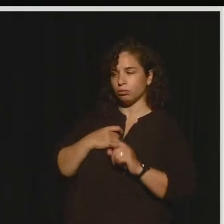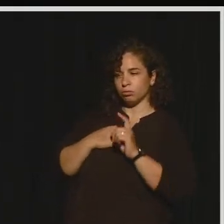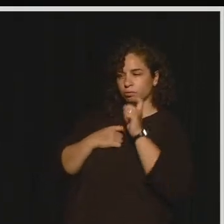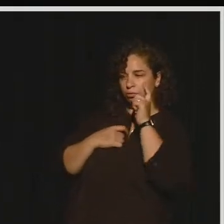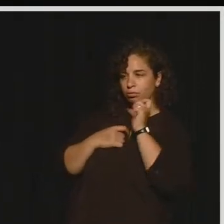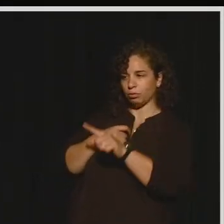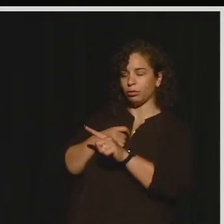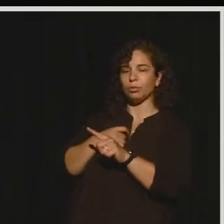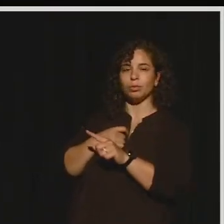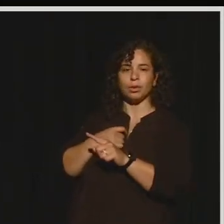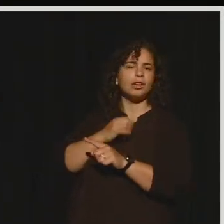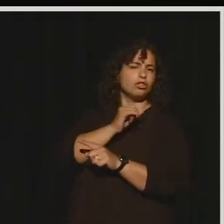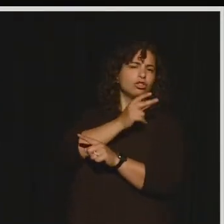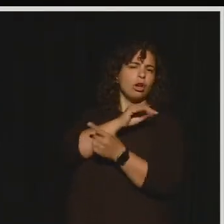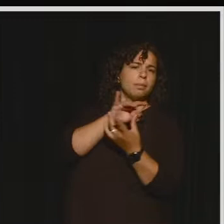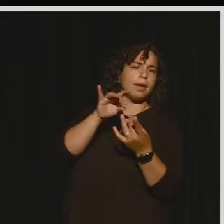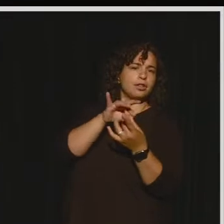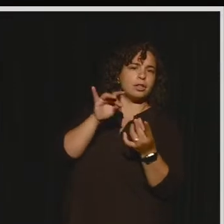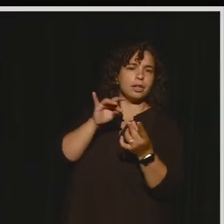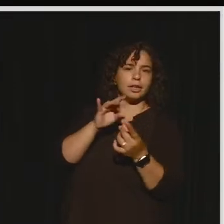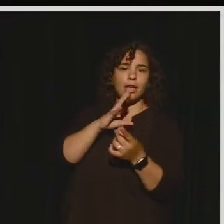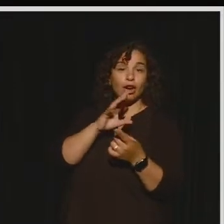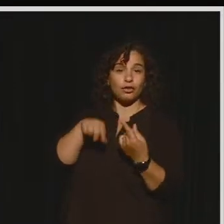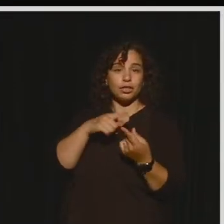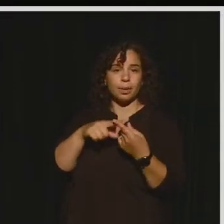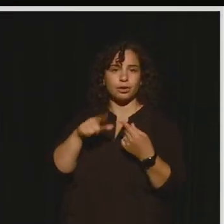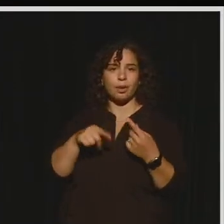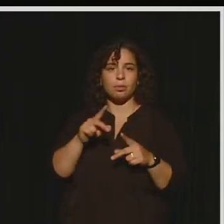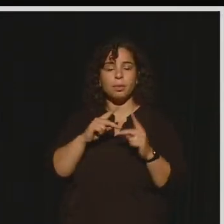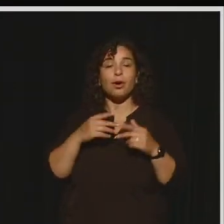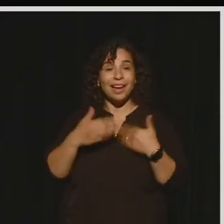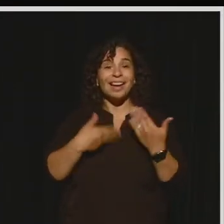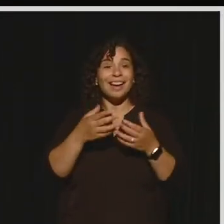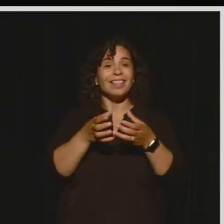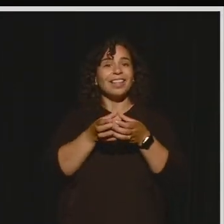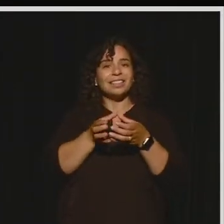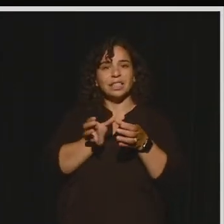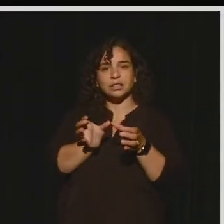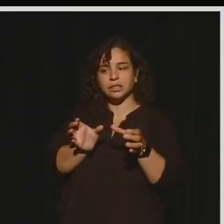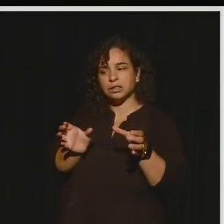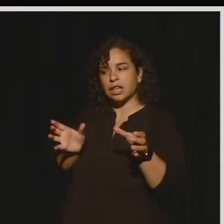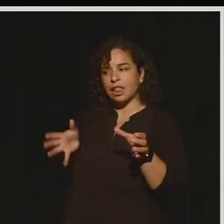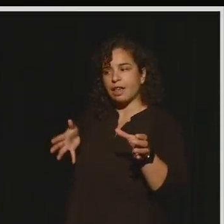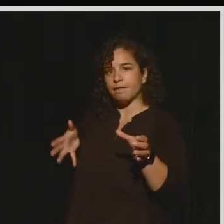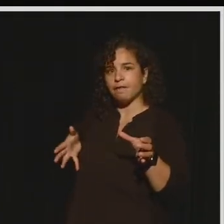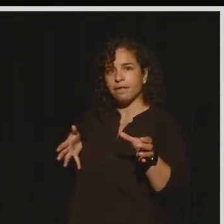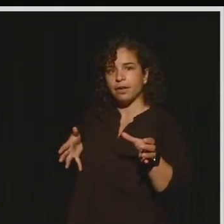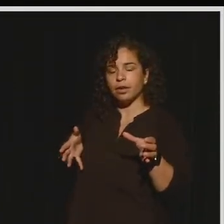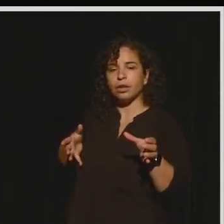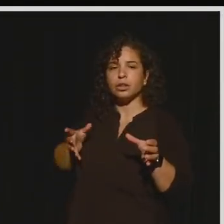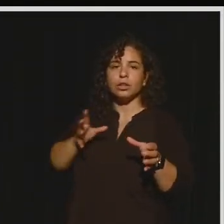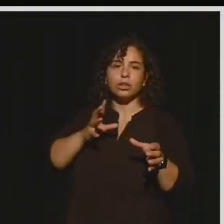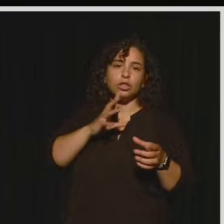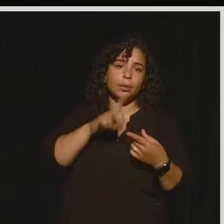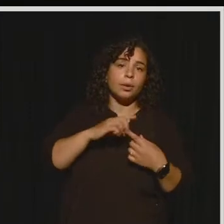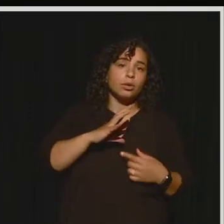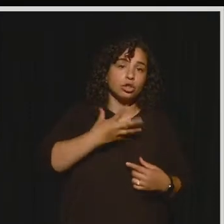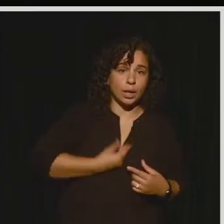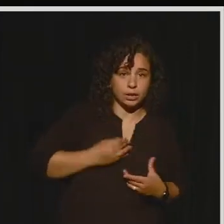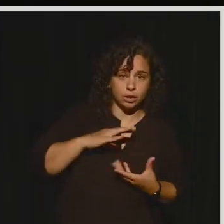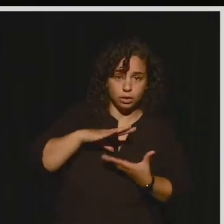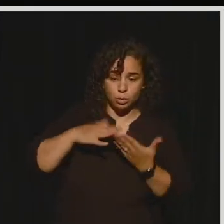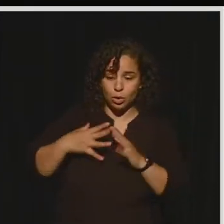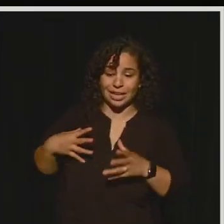this conversation of leaving folks behind, Pride leaving folks behind. The trans community, and then